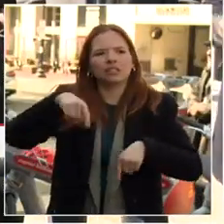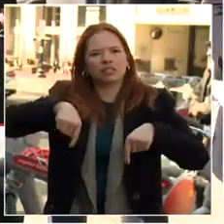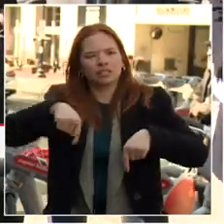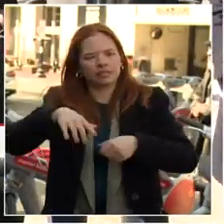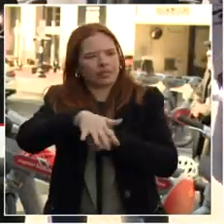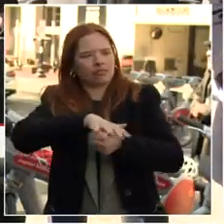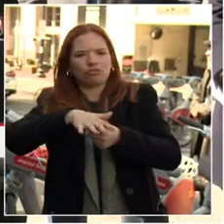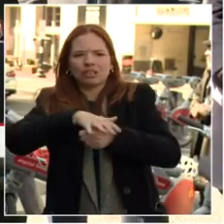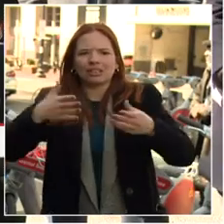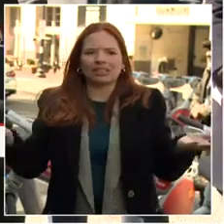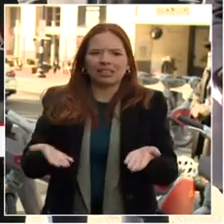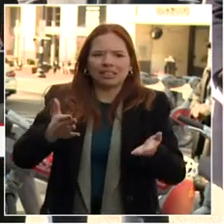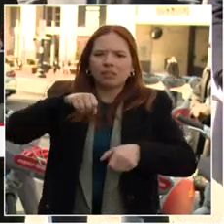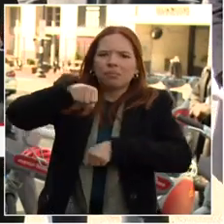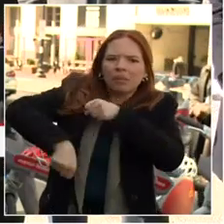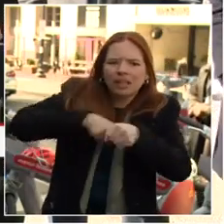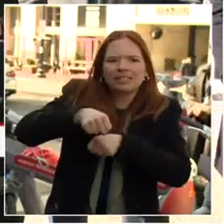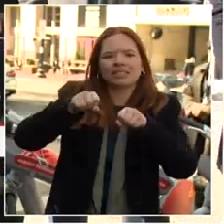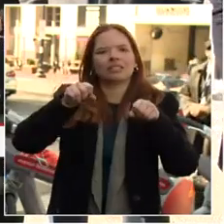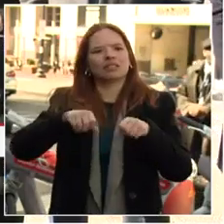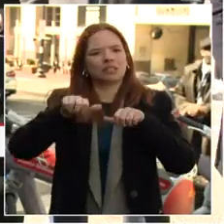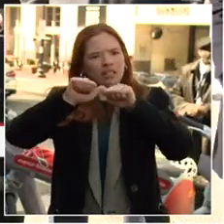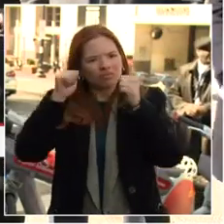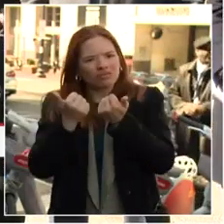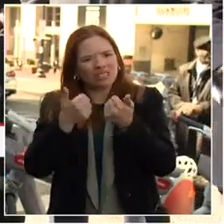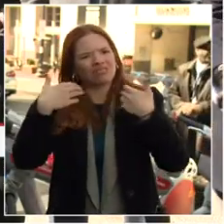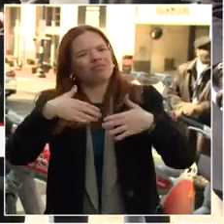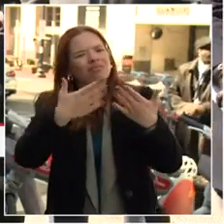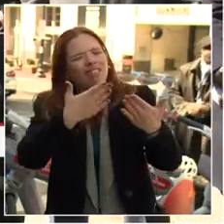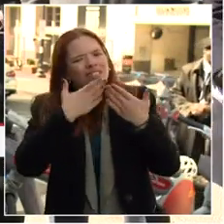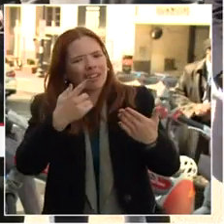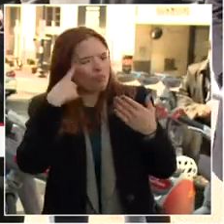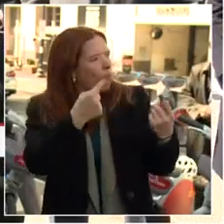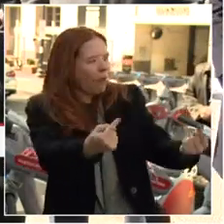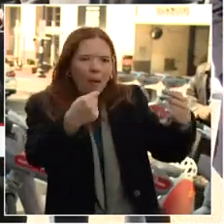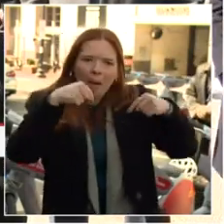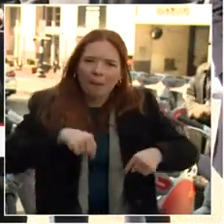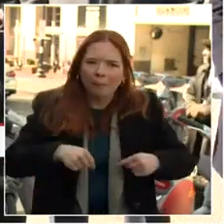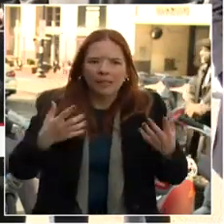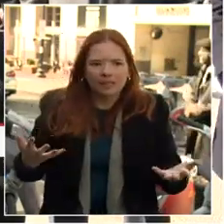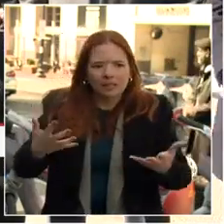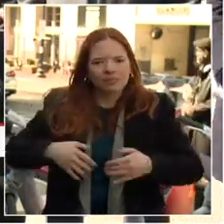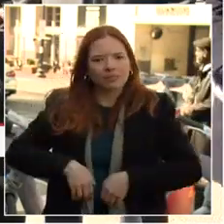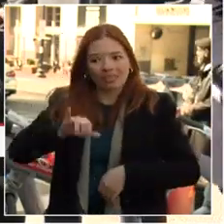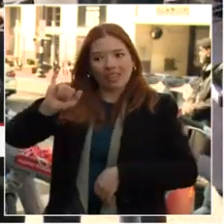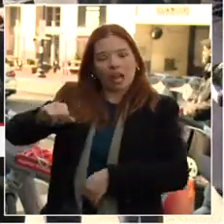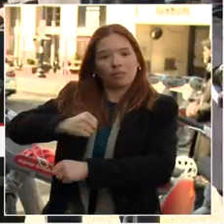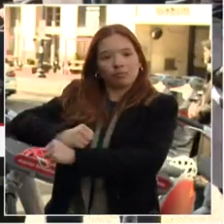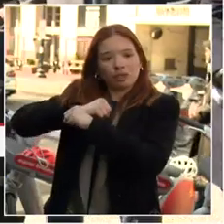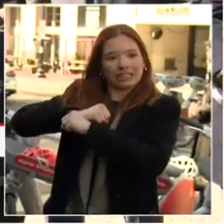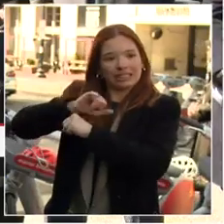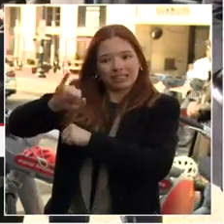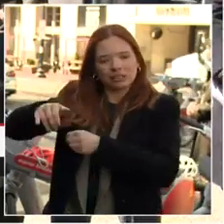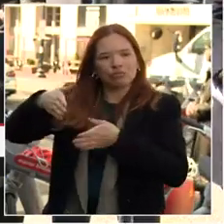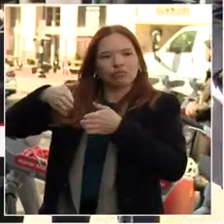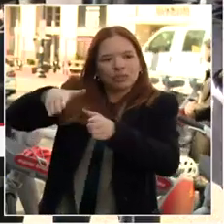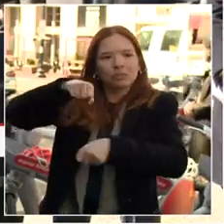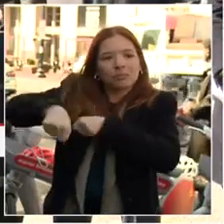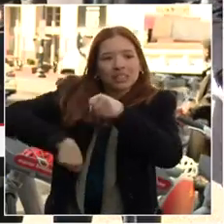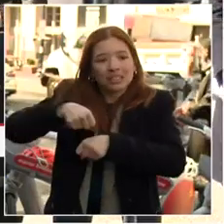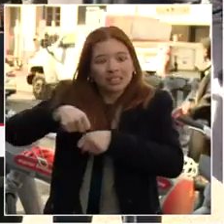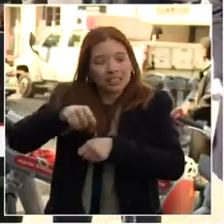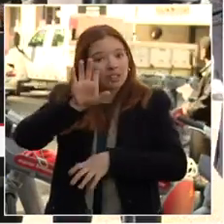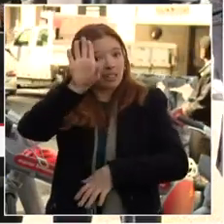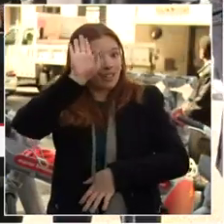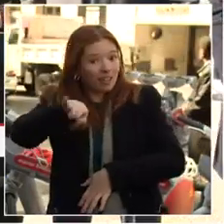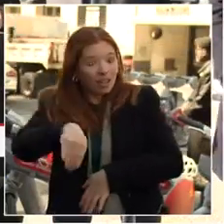Association. So the 9th Street Protected Bike Lane also includes 2 new Capital Bike Share